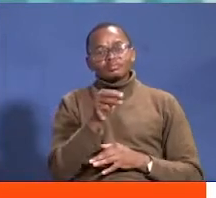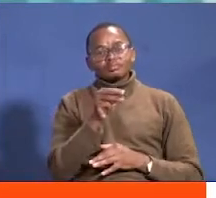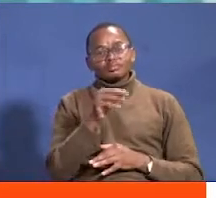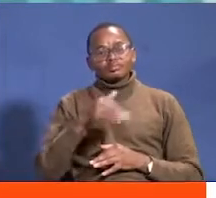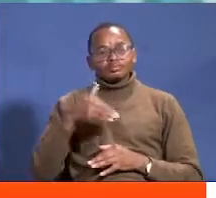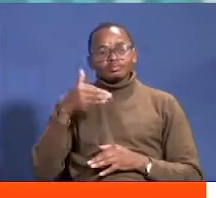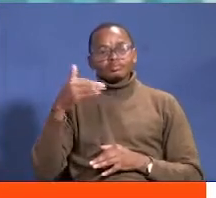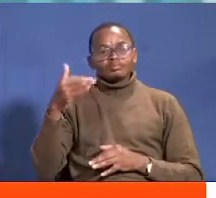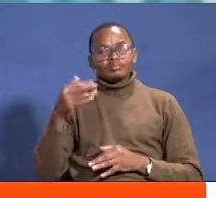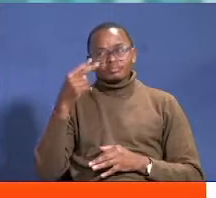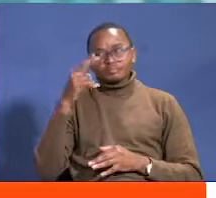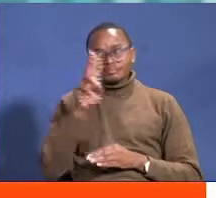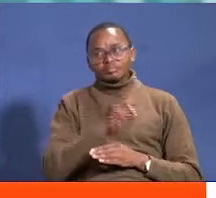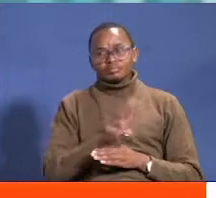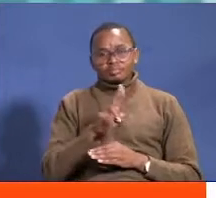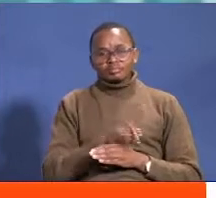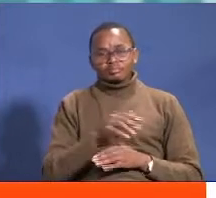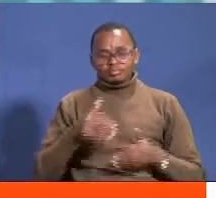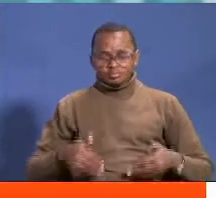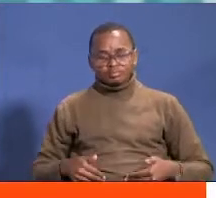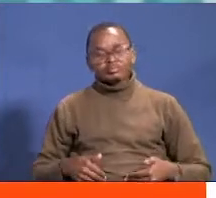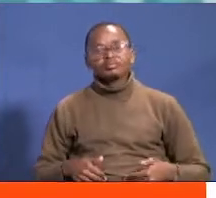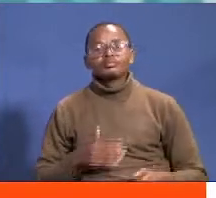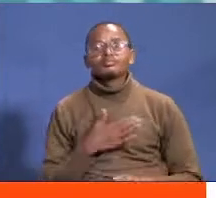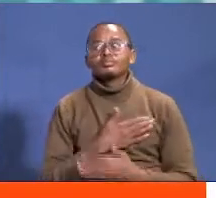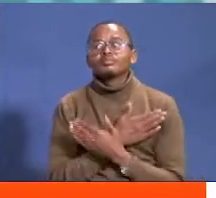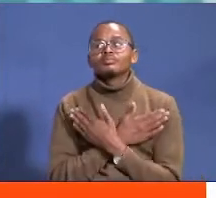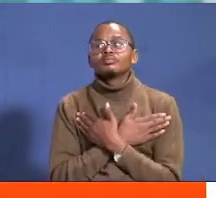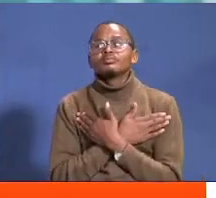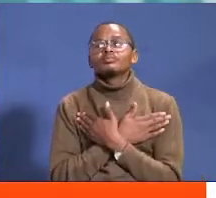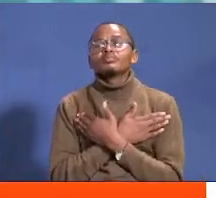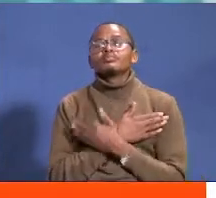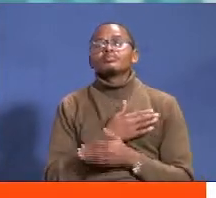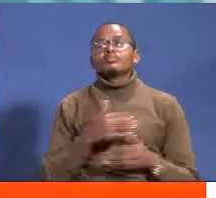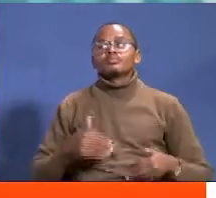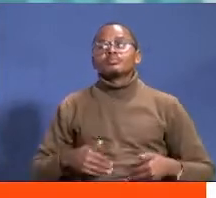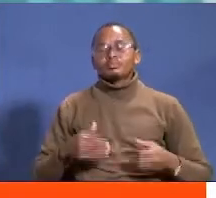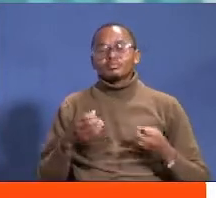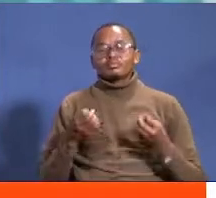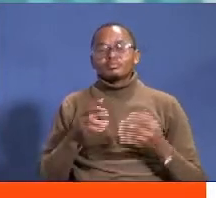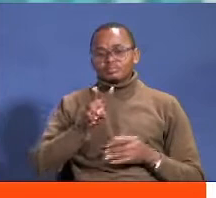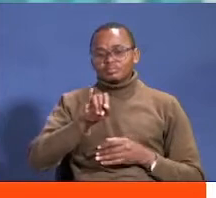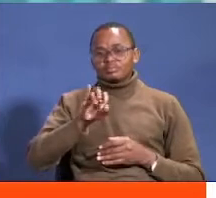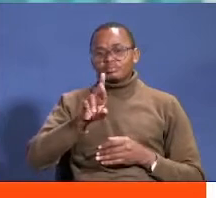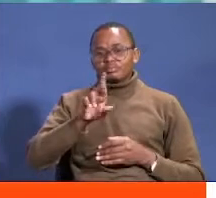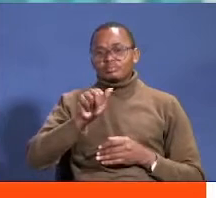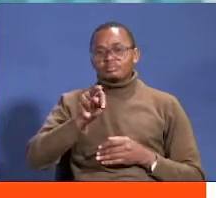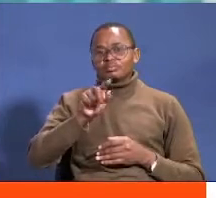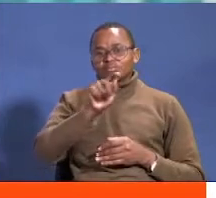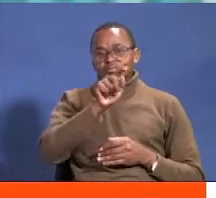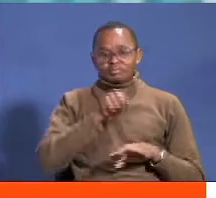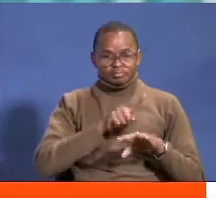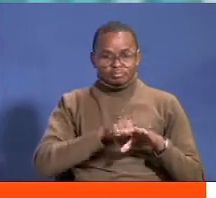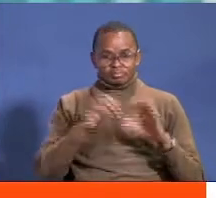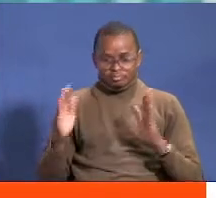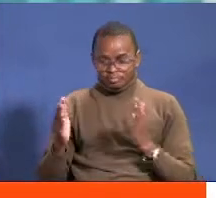always like using the examples of youths. My good friend Robert Vildan will tell you, youth are the most vibrant people. Sure. Once you